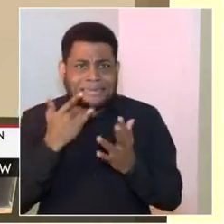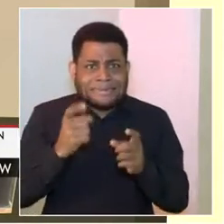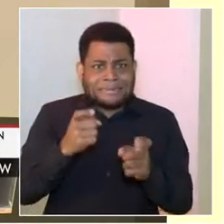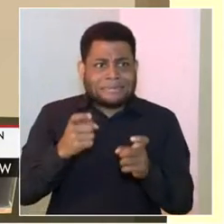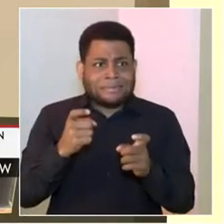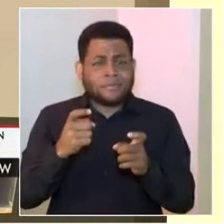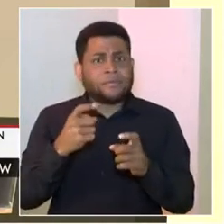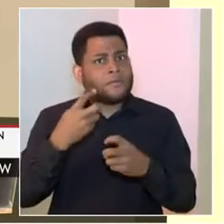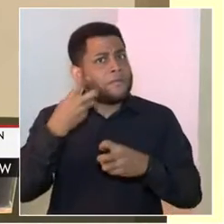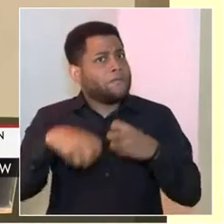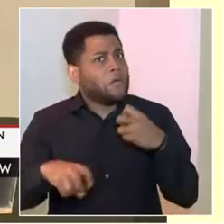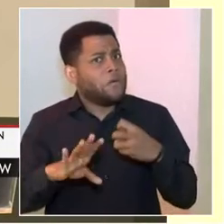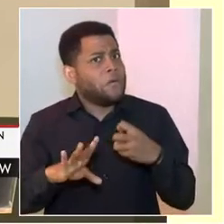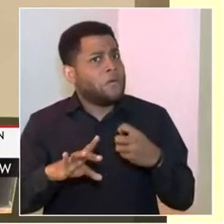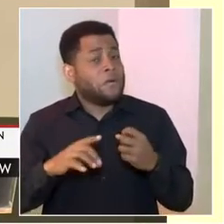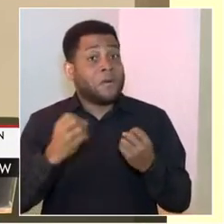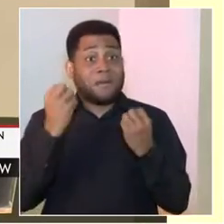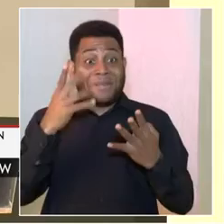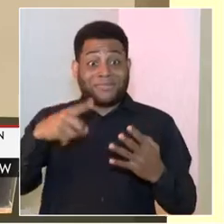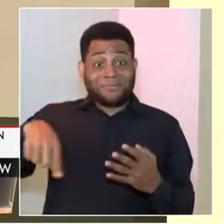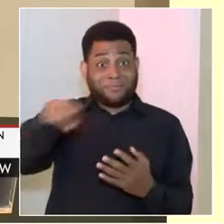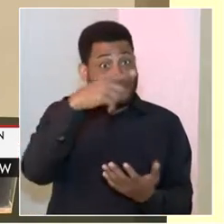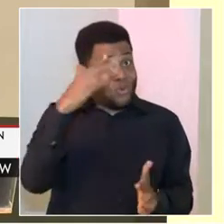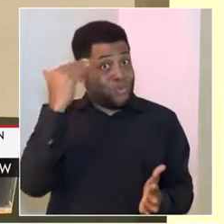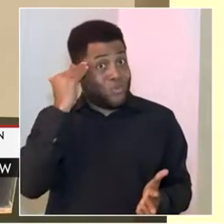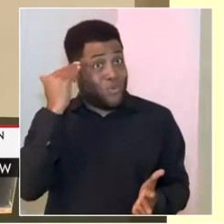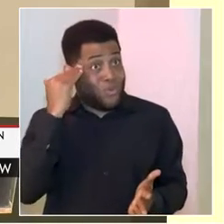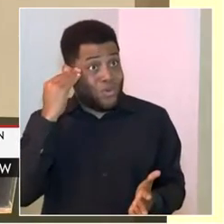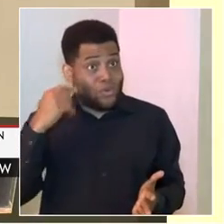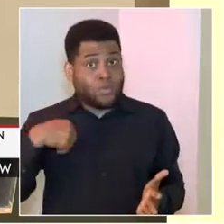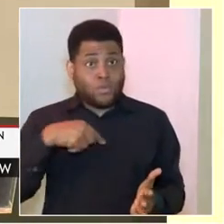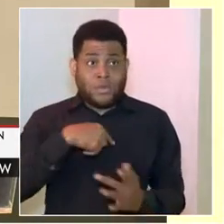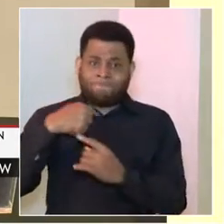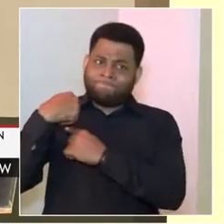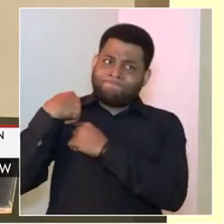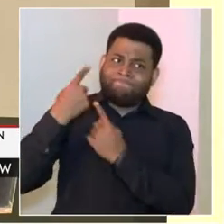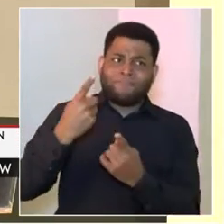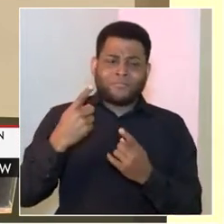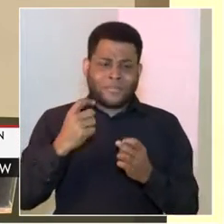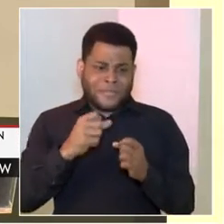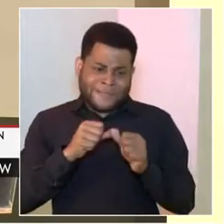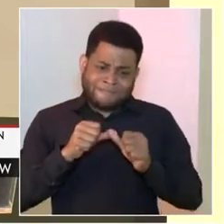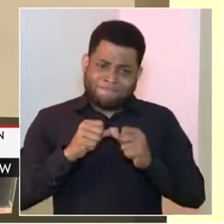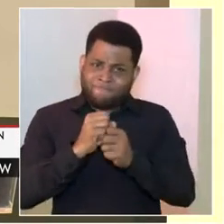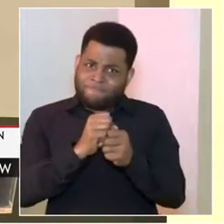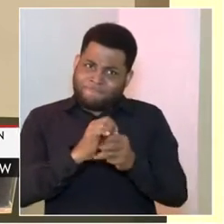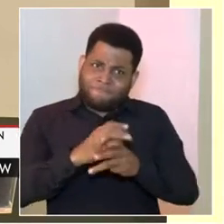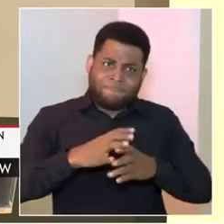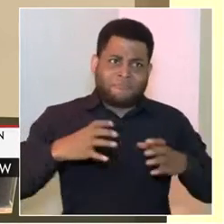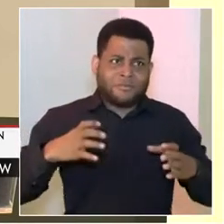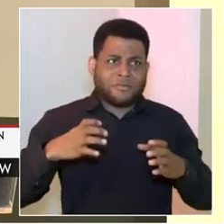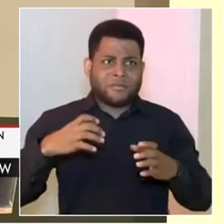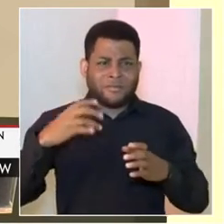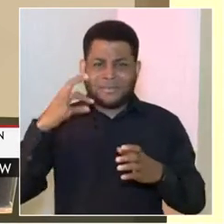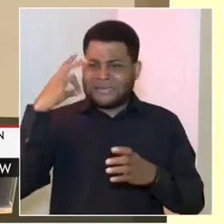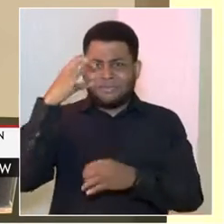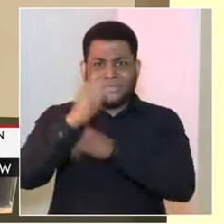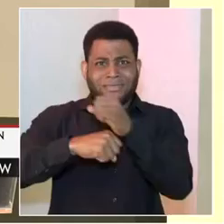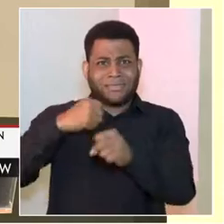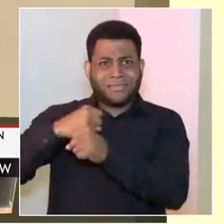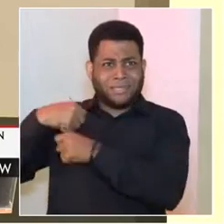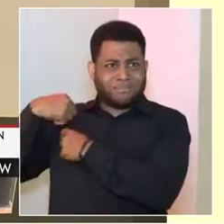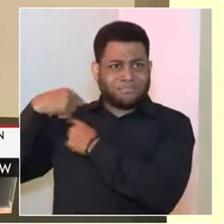participated in robust growth for the last 15 or more years, last 17 years. I was